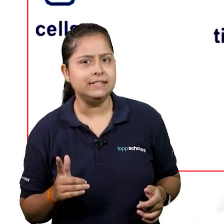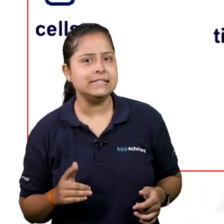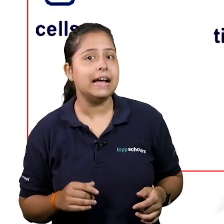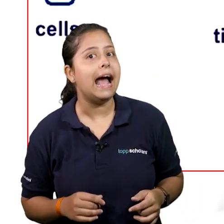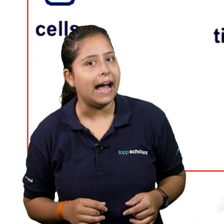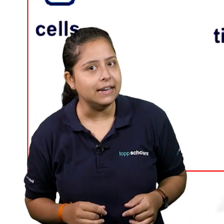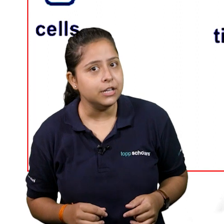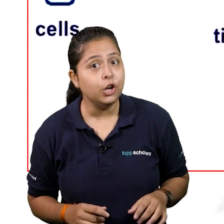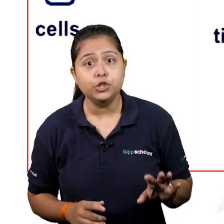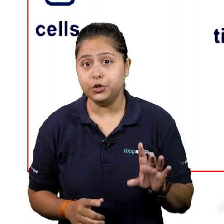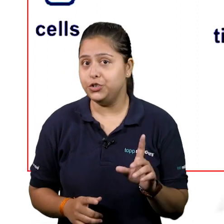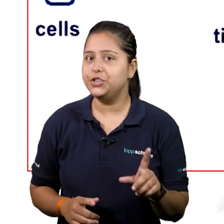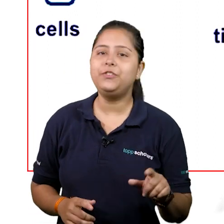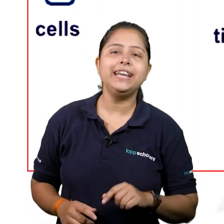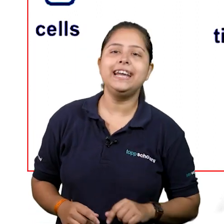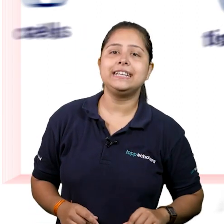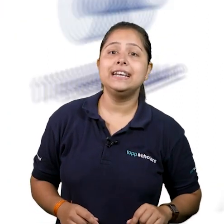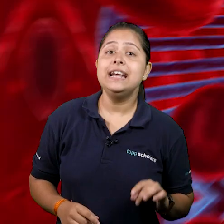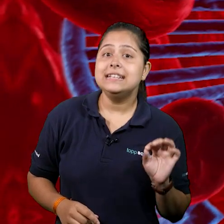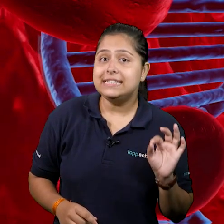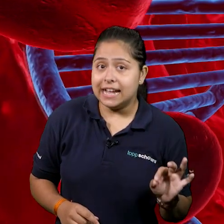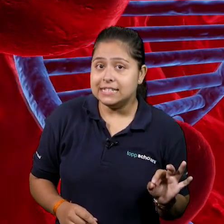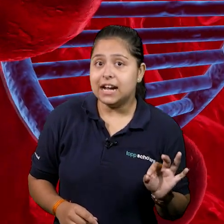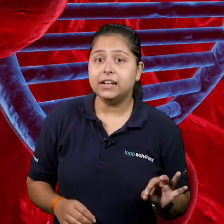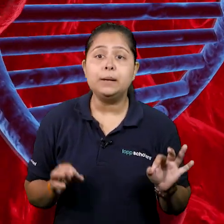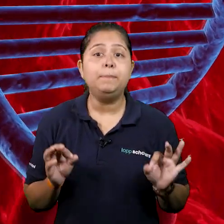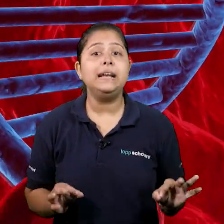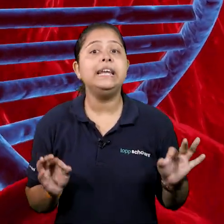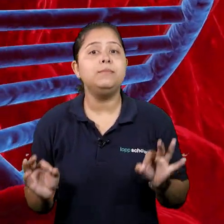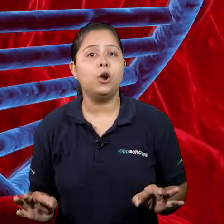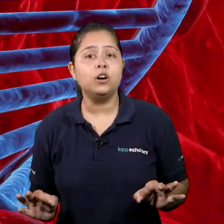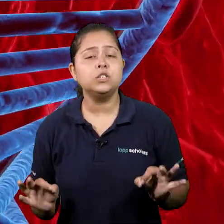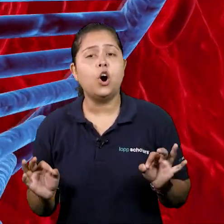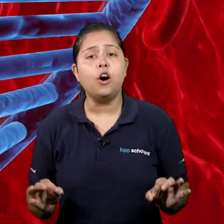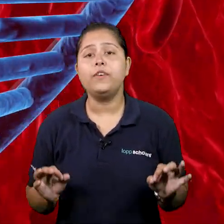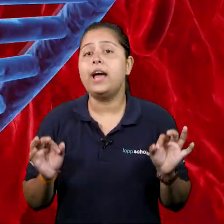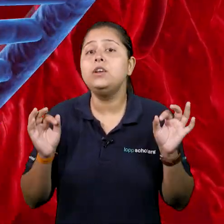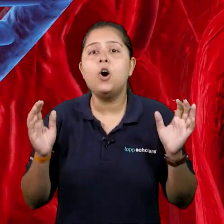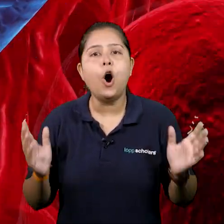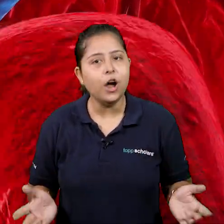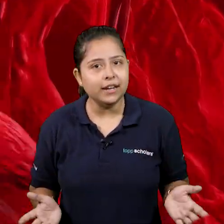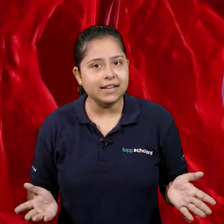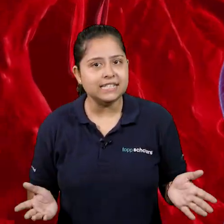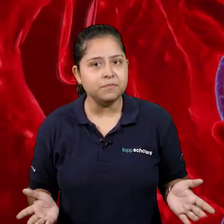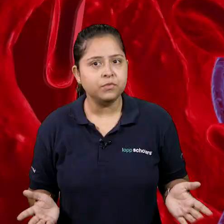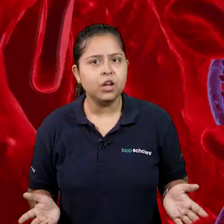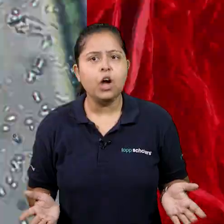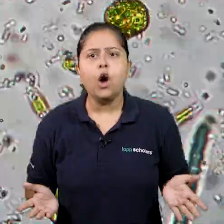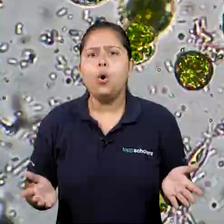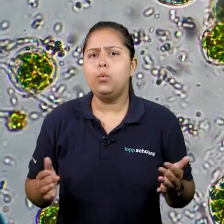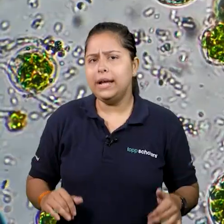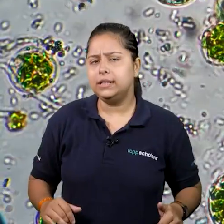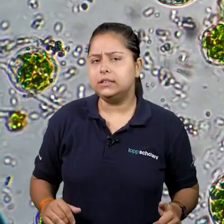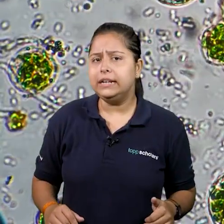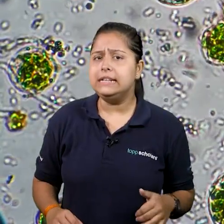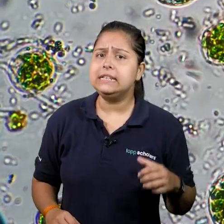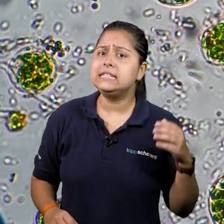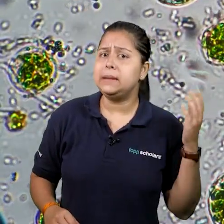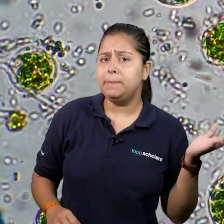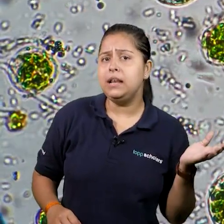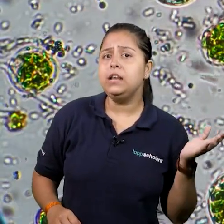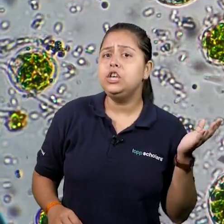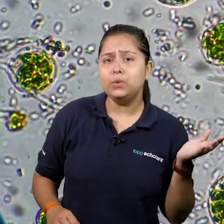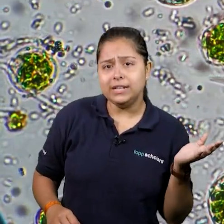your cells, and don't you forget, cells are the building blocks of an organism. Whether